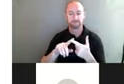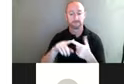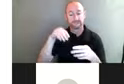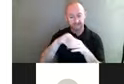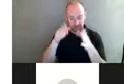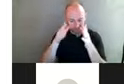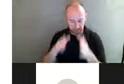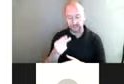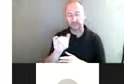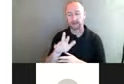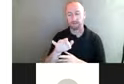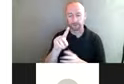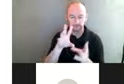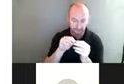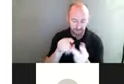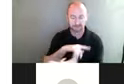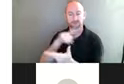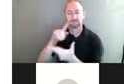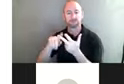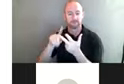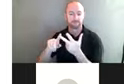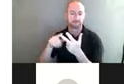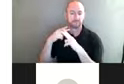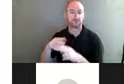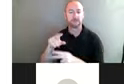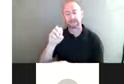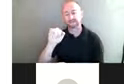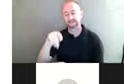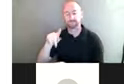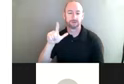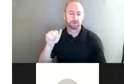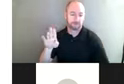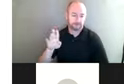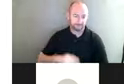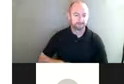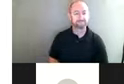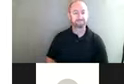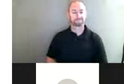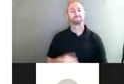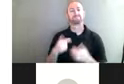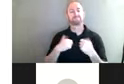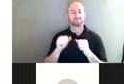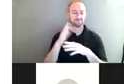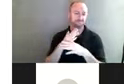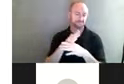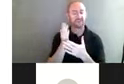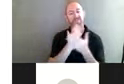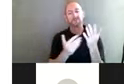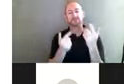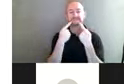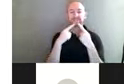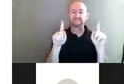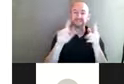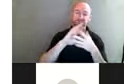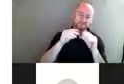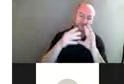in-person and hybrid meetings, and then number three, what we call our ESIP lab. I'll try to share along the way a few success stories